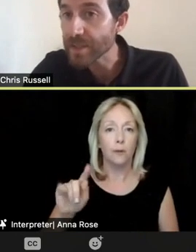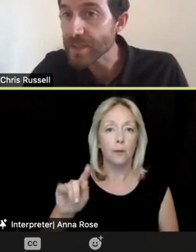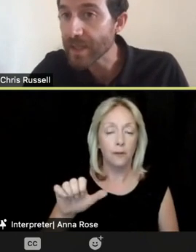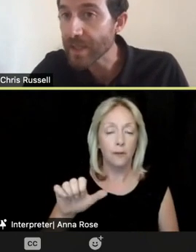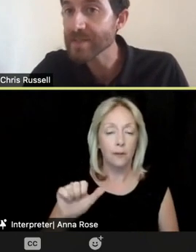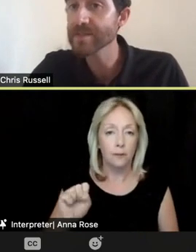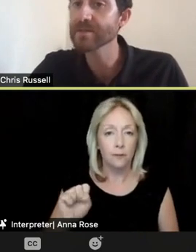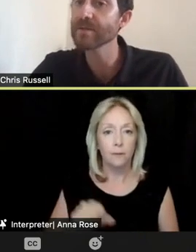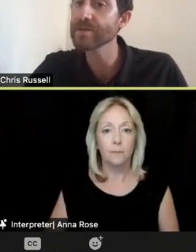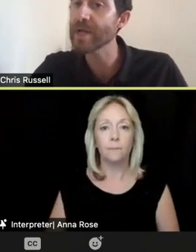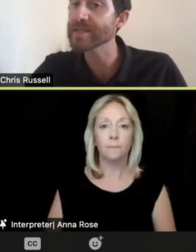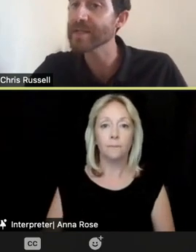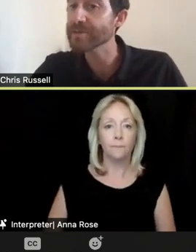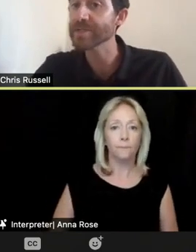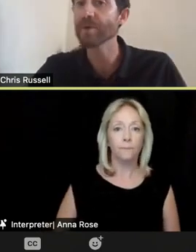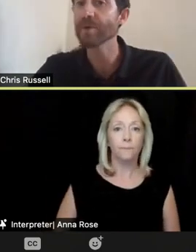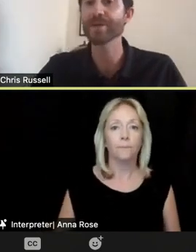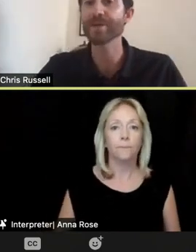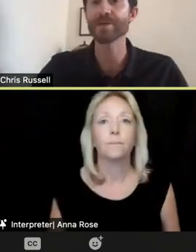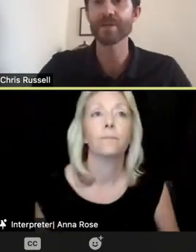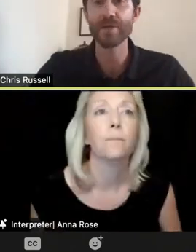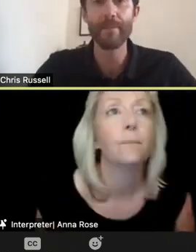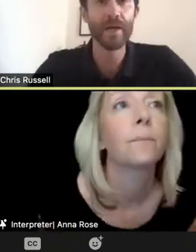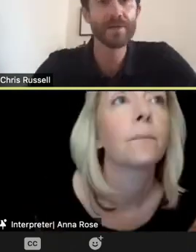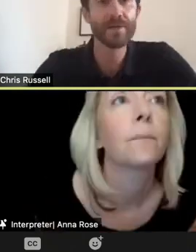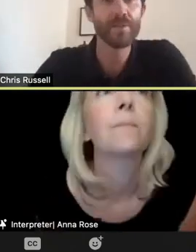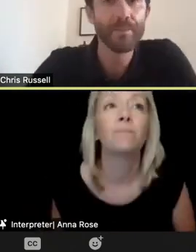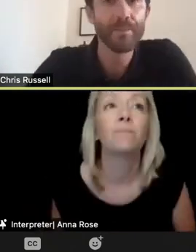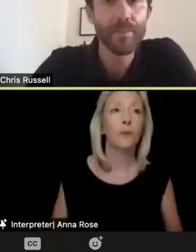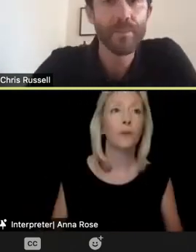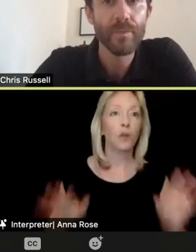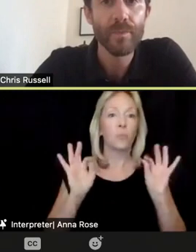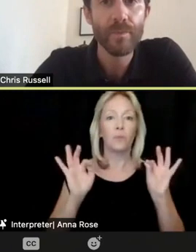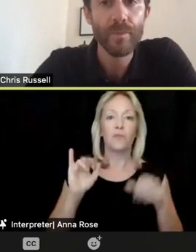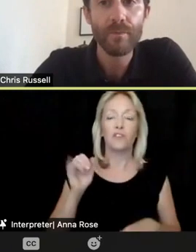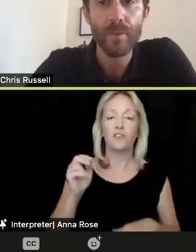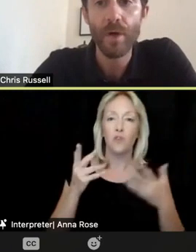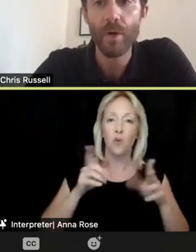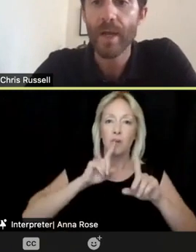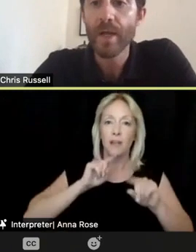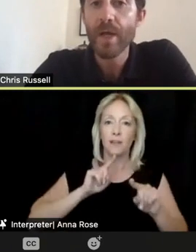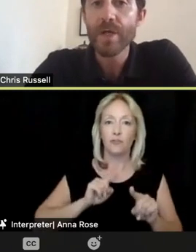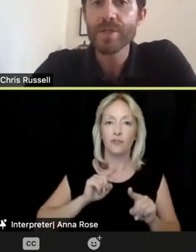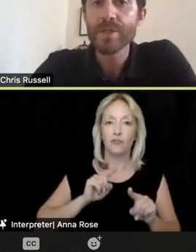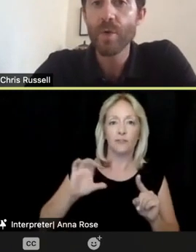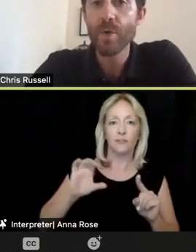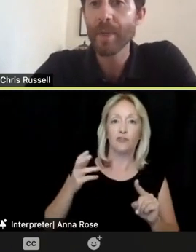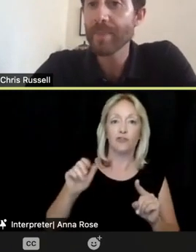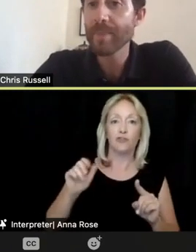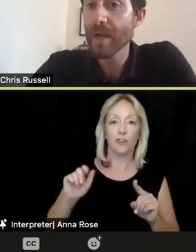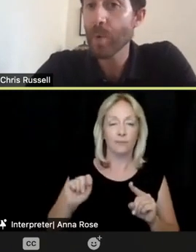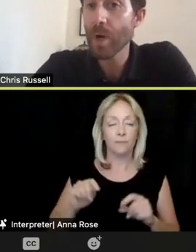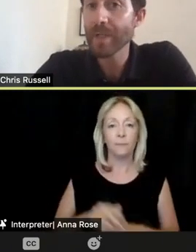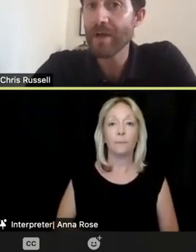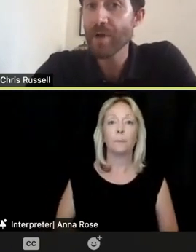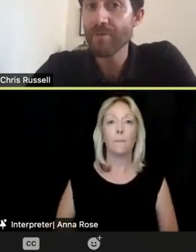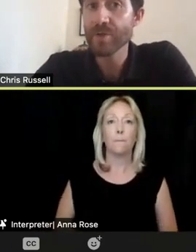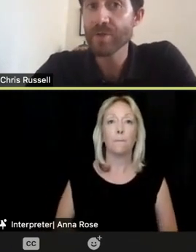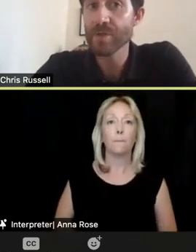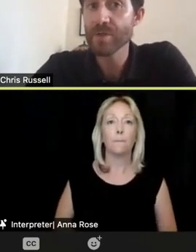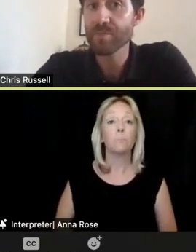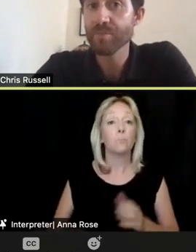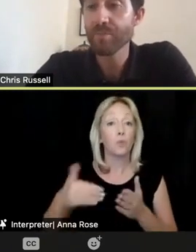let me see. Yes, Jen is answering some questions in the chat box too. Okay, so I'm going to pick up where we